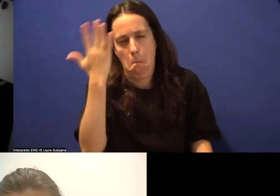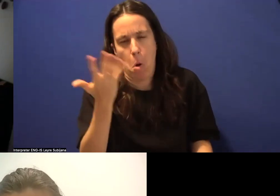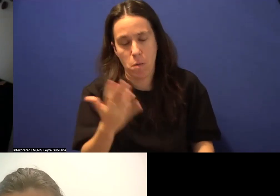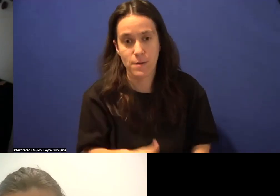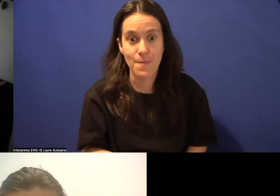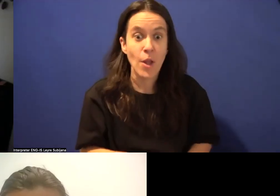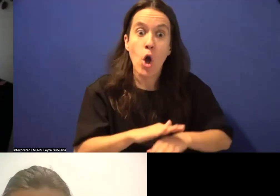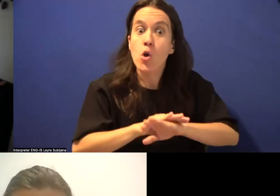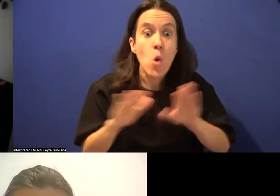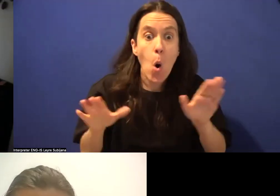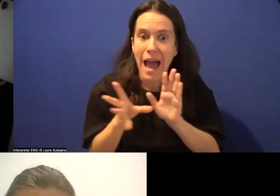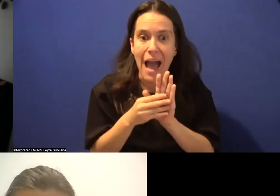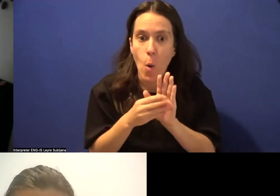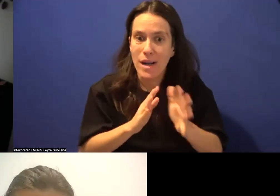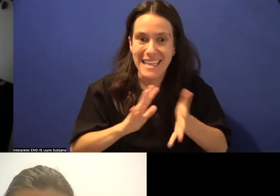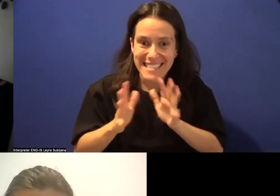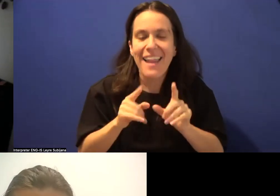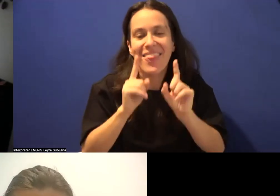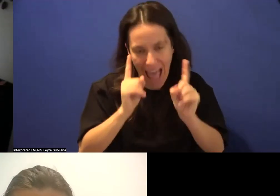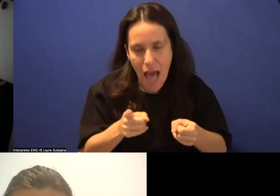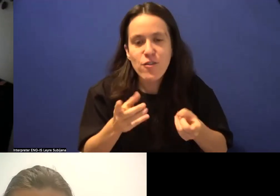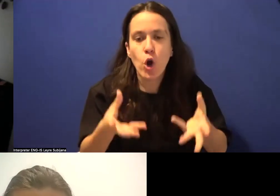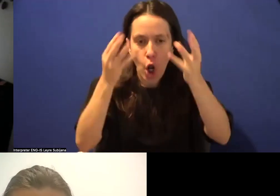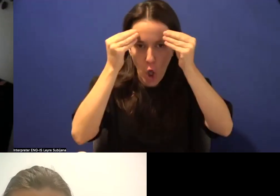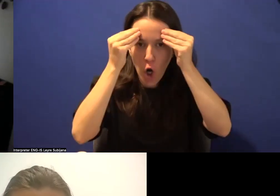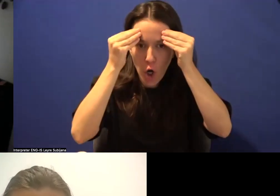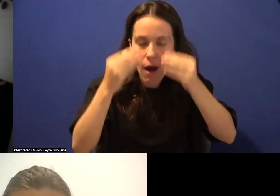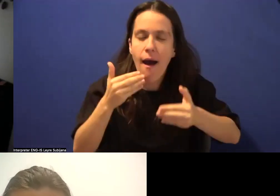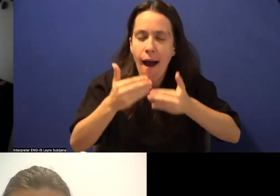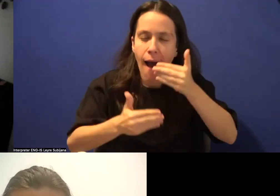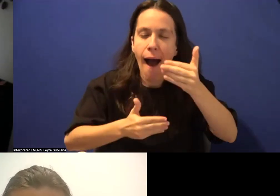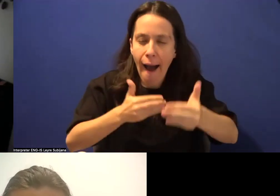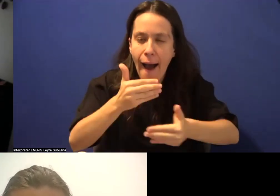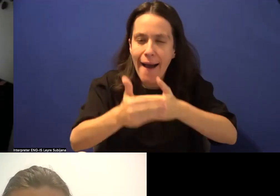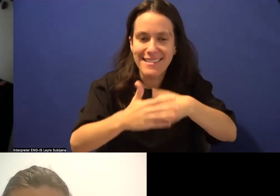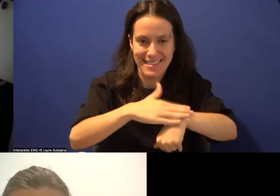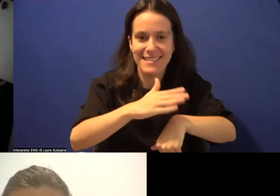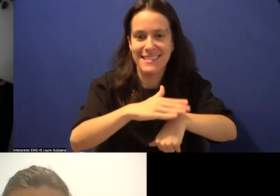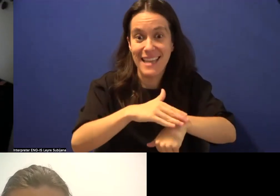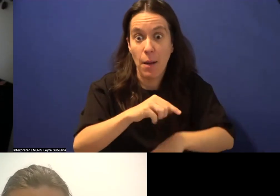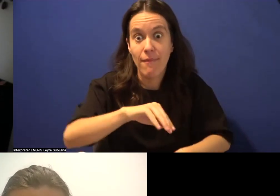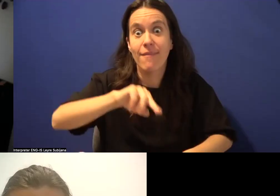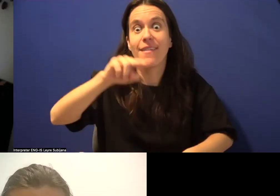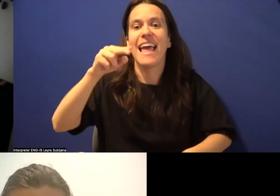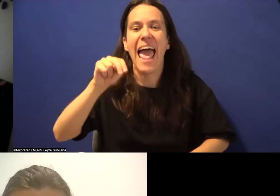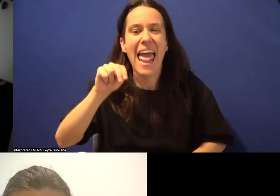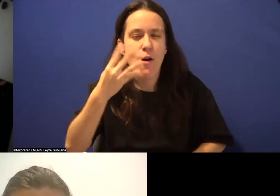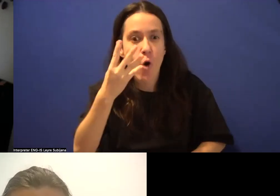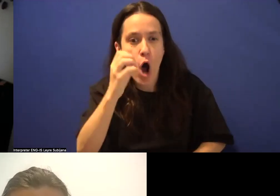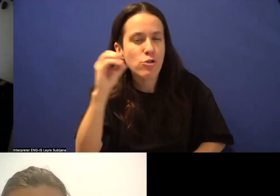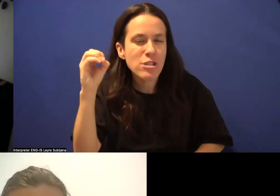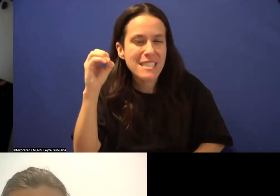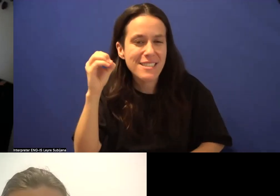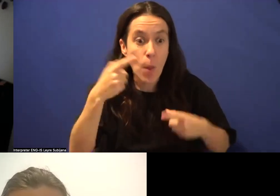non-iconic signs, then they had to learn. And over time, you saw an increase in the N400. So depending on what your goal is, if your goal